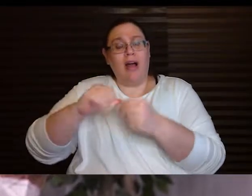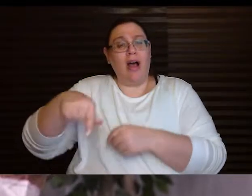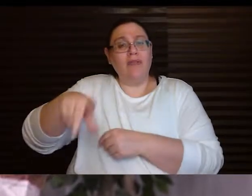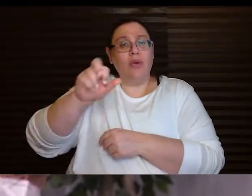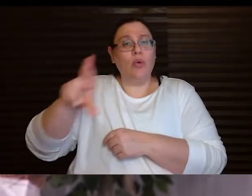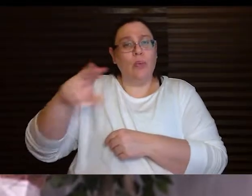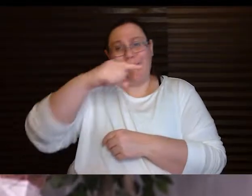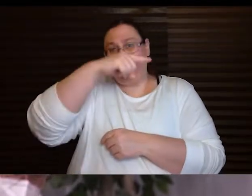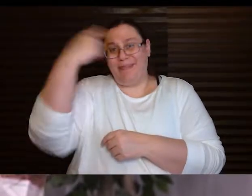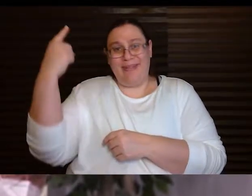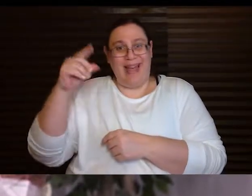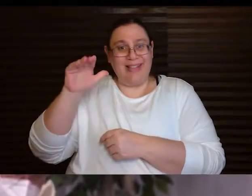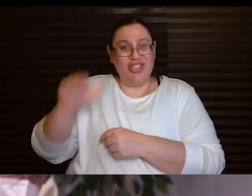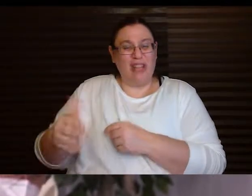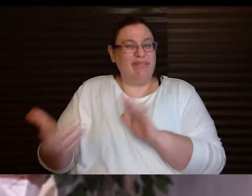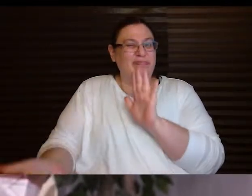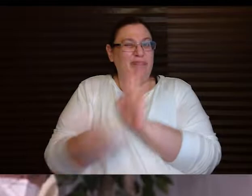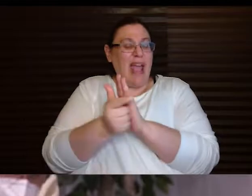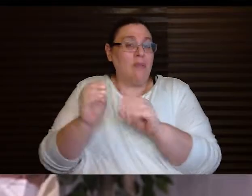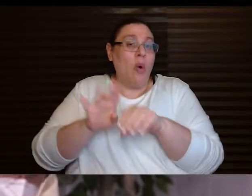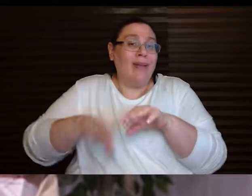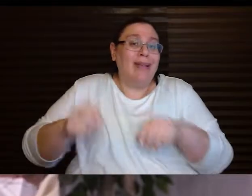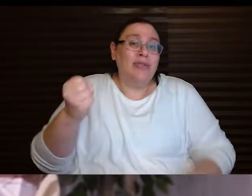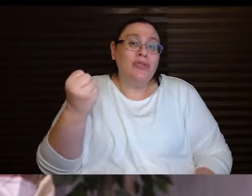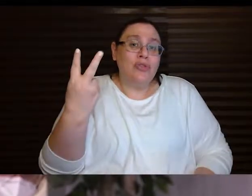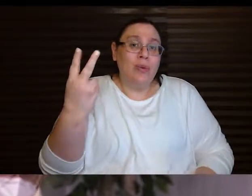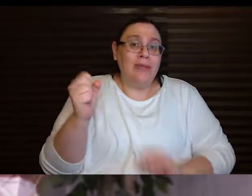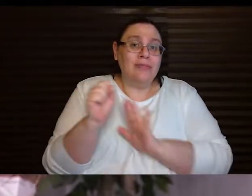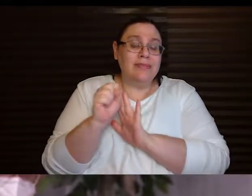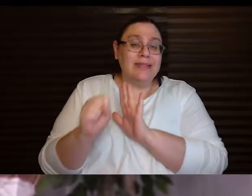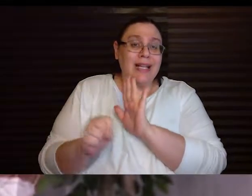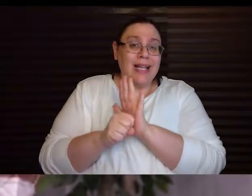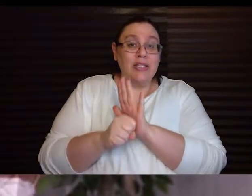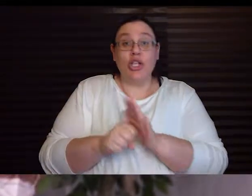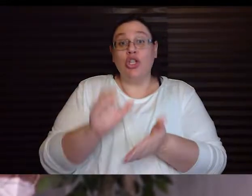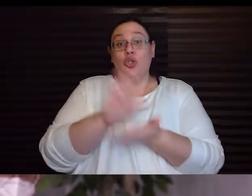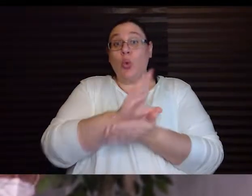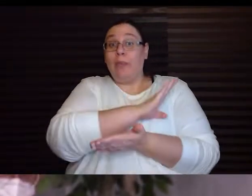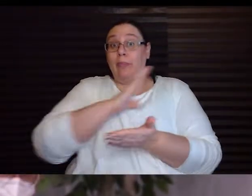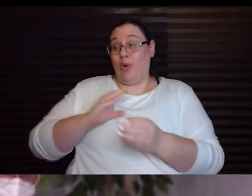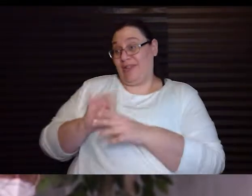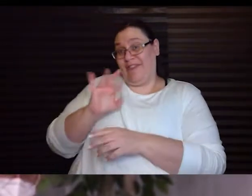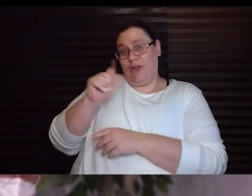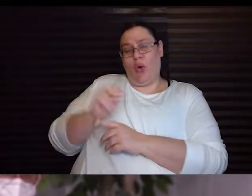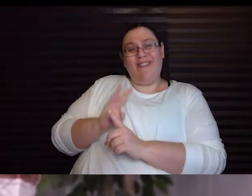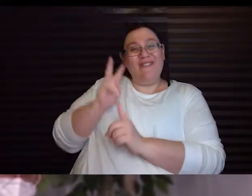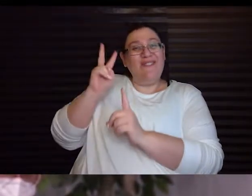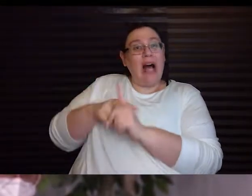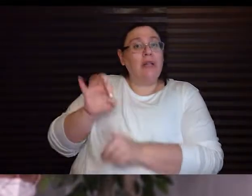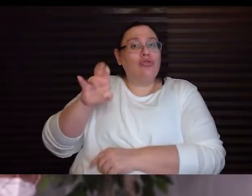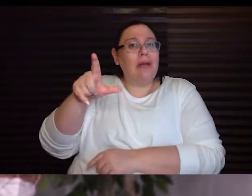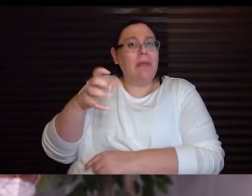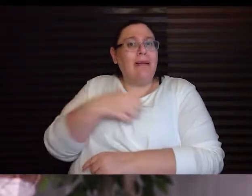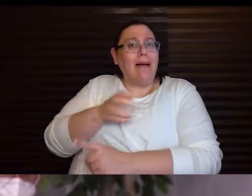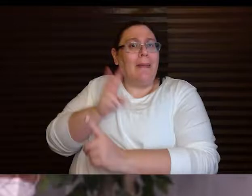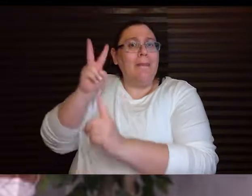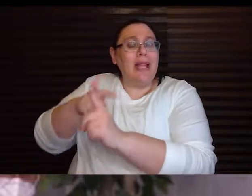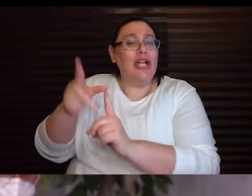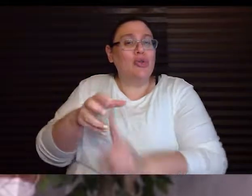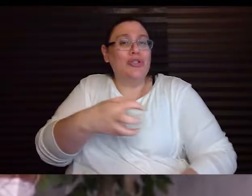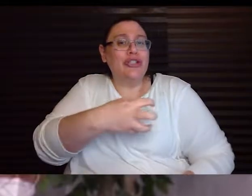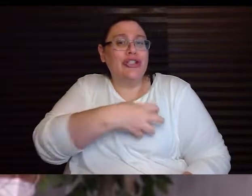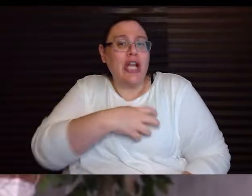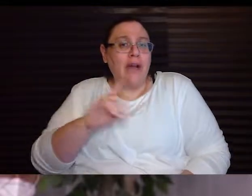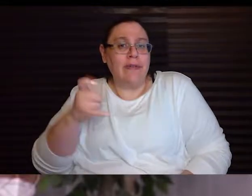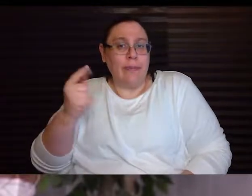queer Black child. It's been banned in more than 12 states. School boards in Florida filed a criminal complaint with the